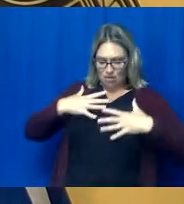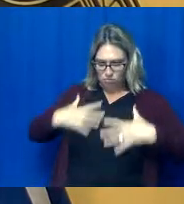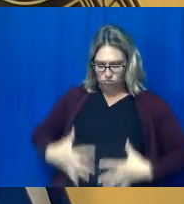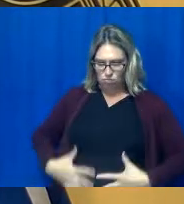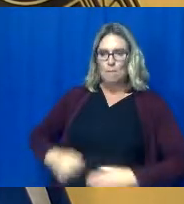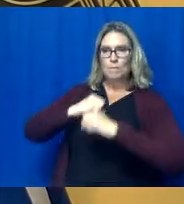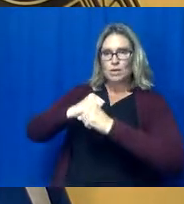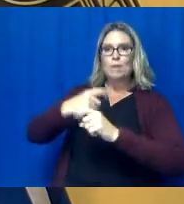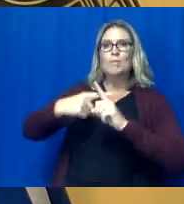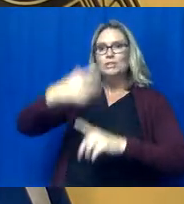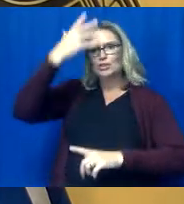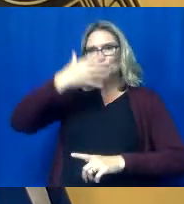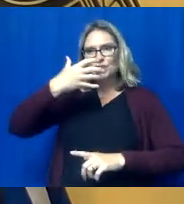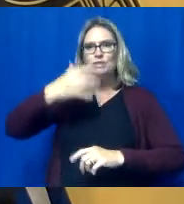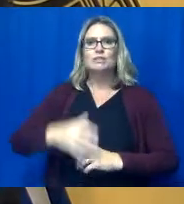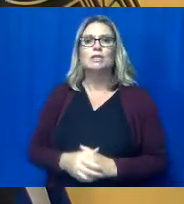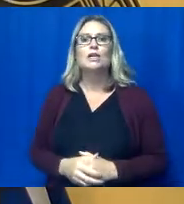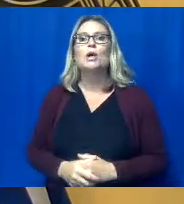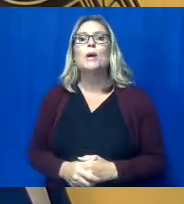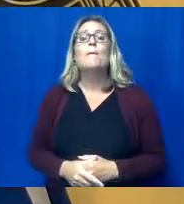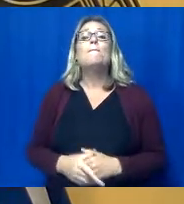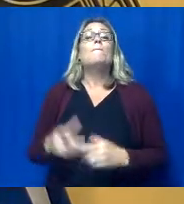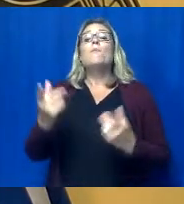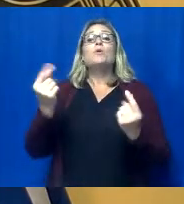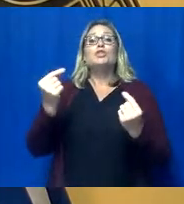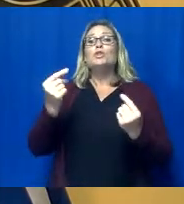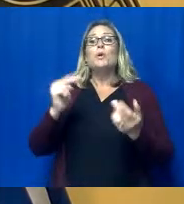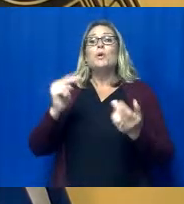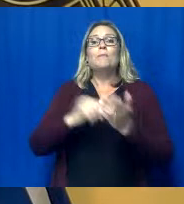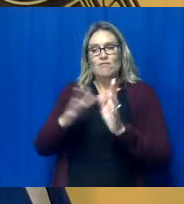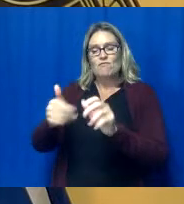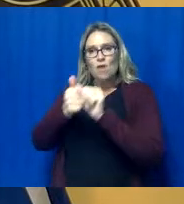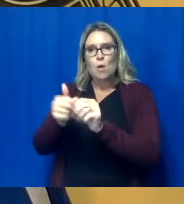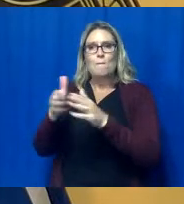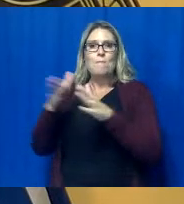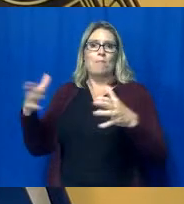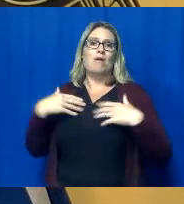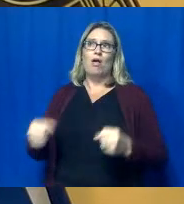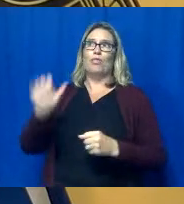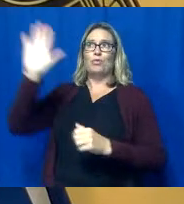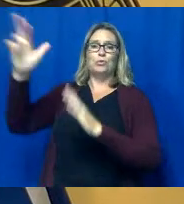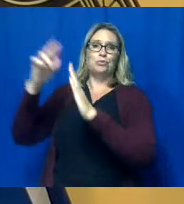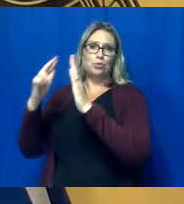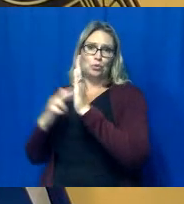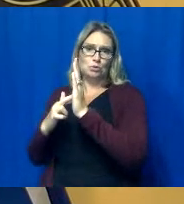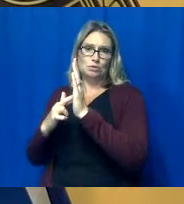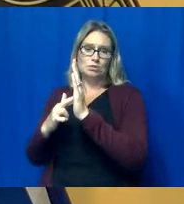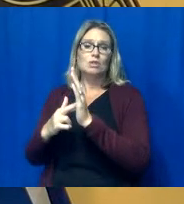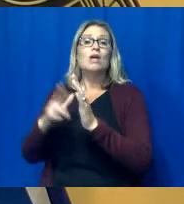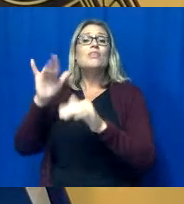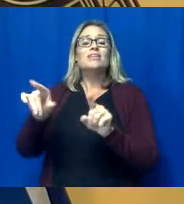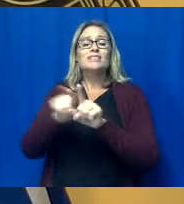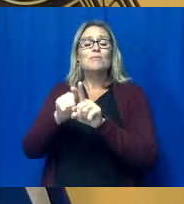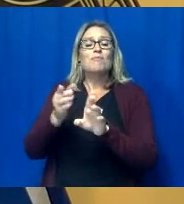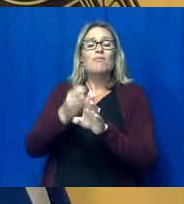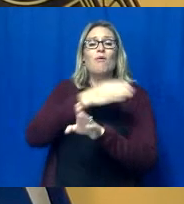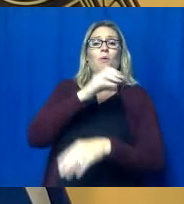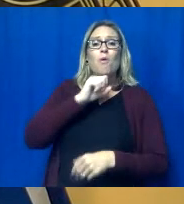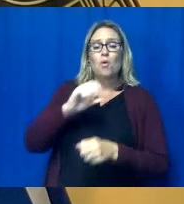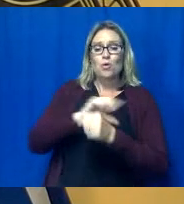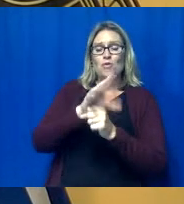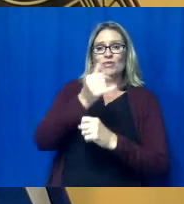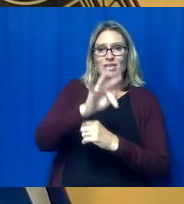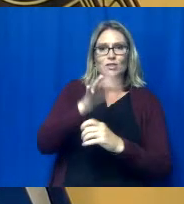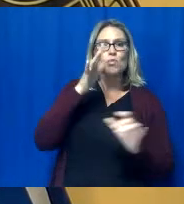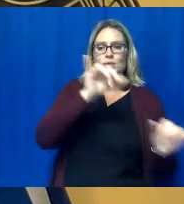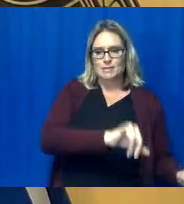shield? It's public health measures. And the same public health measures that work for the old variant will work for this variant.